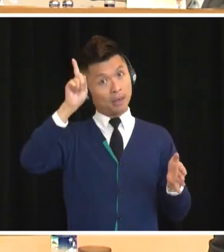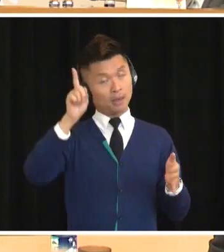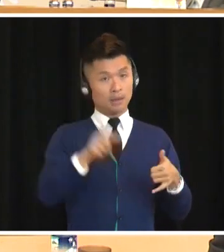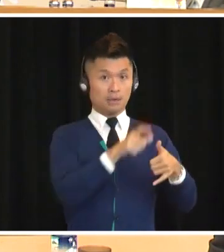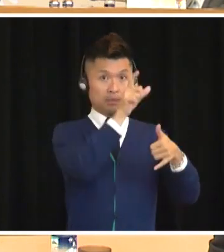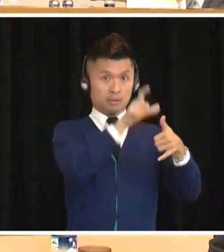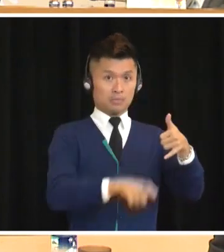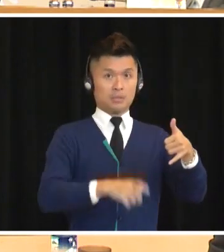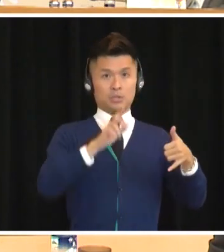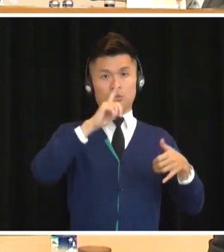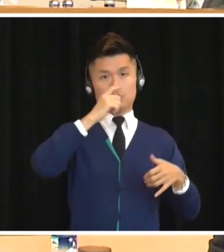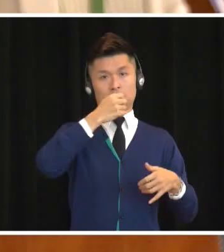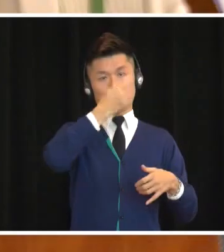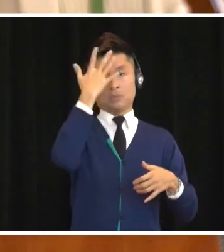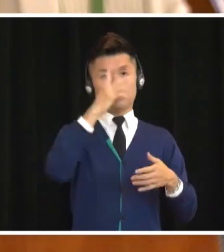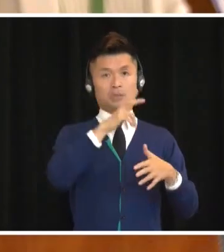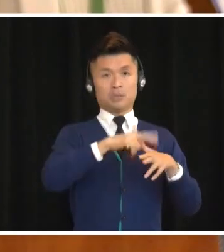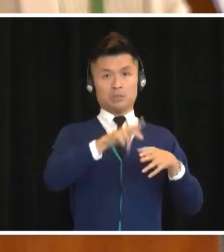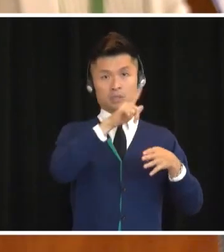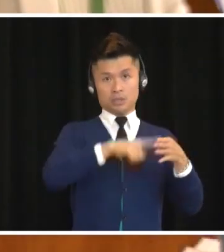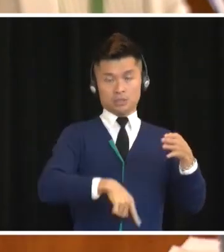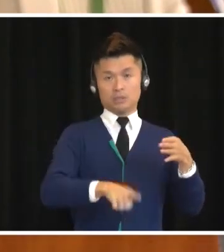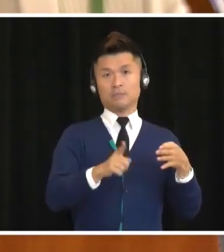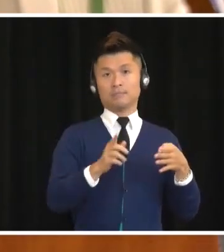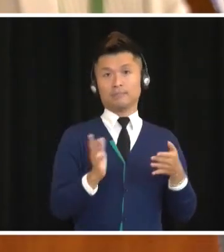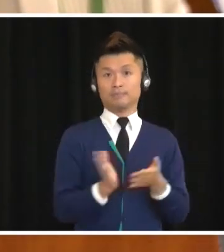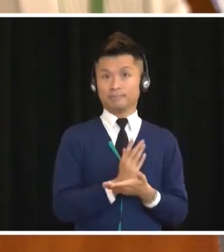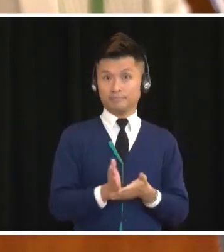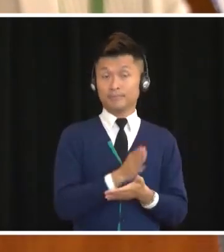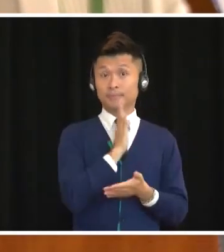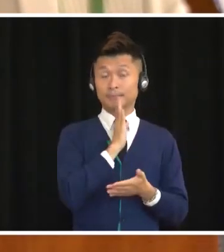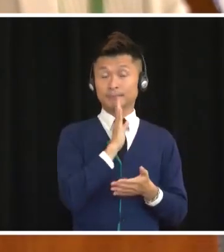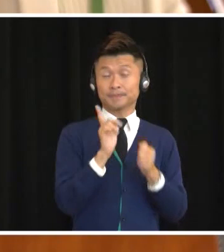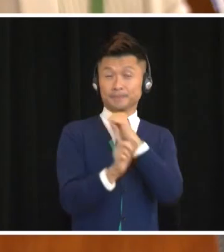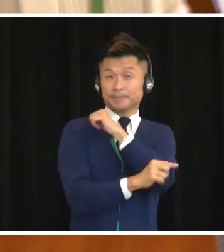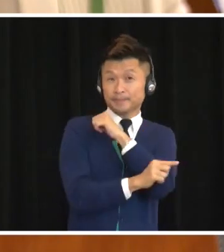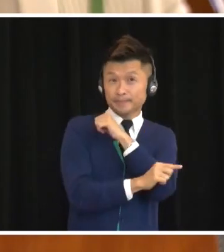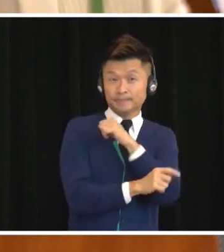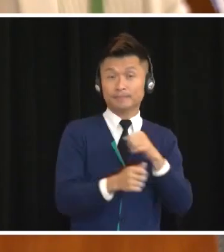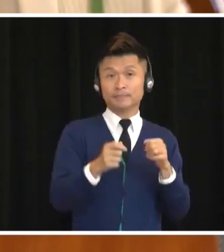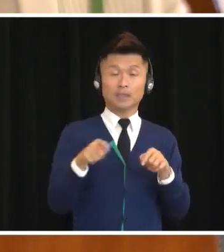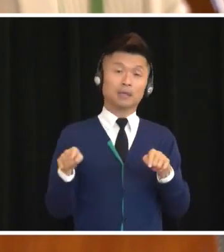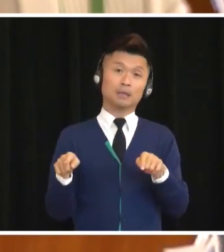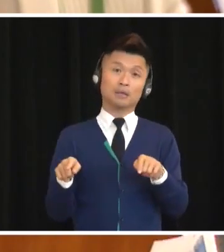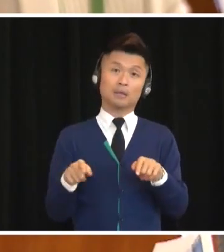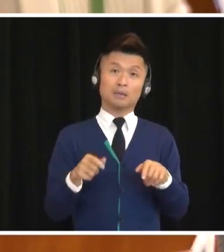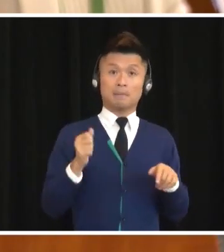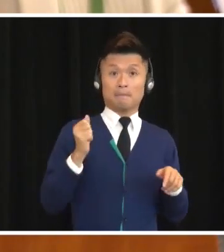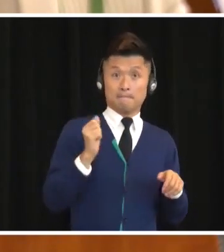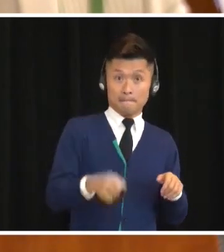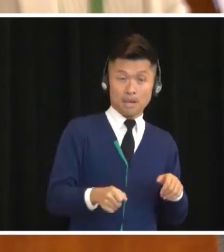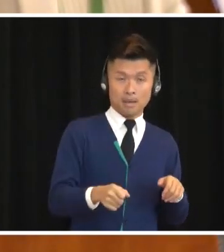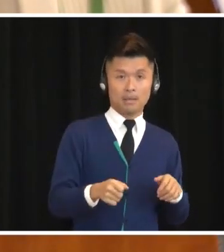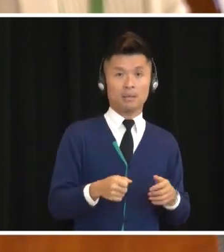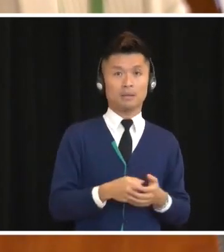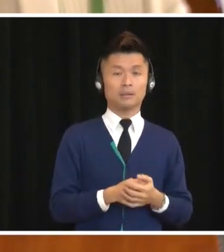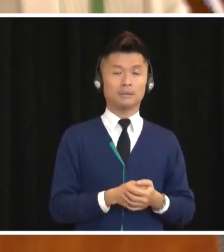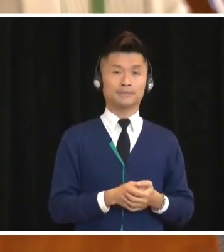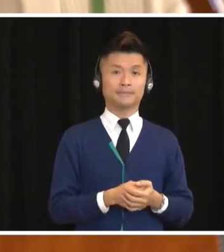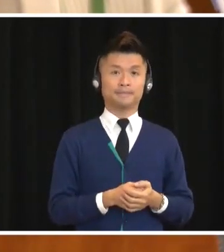prosecutors? And then the prosecutors may initiate a juvenile criminal procedure. And